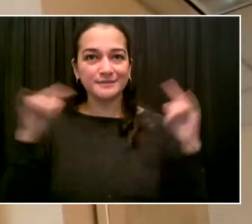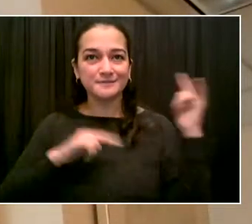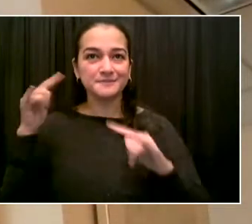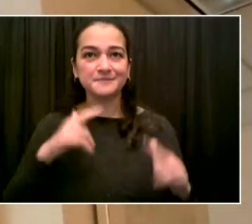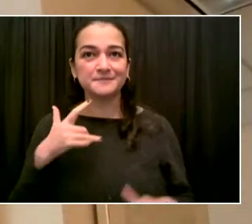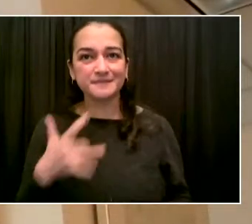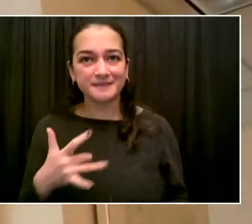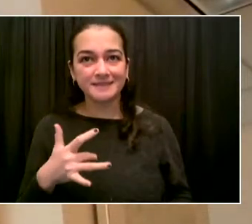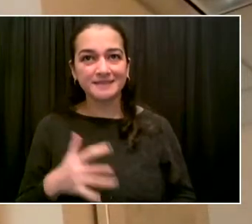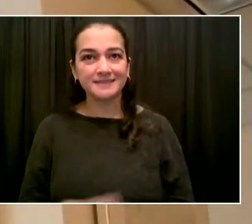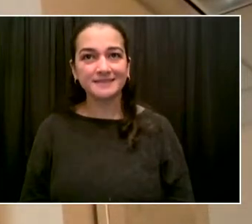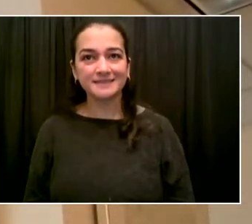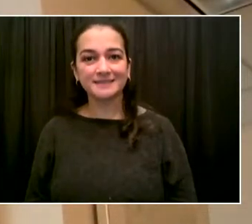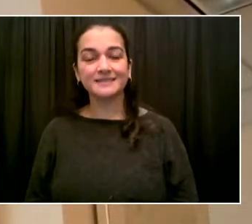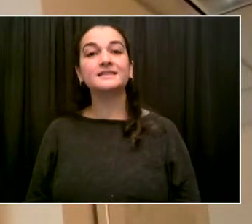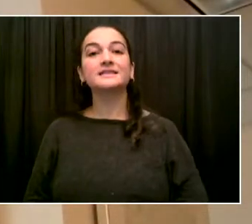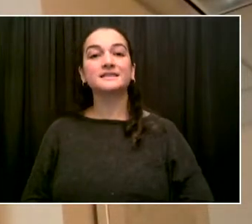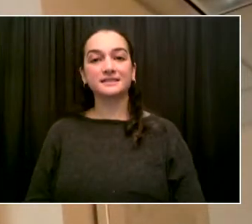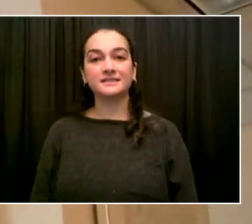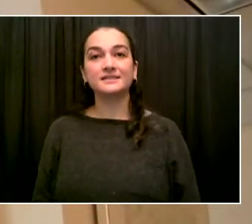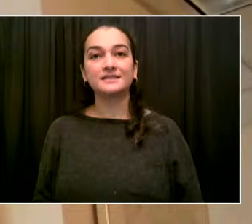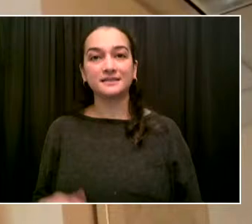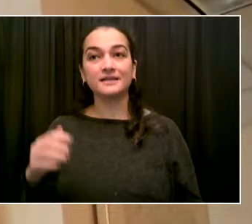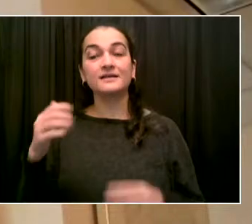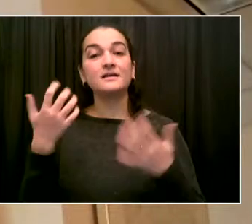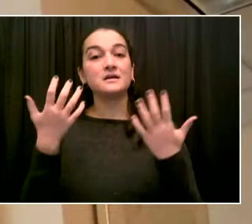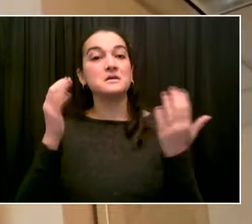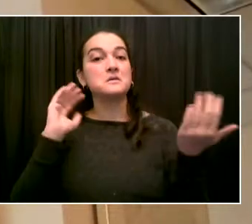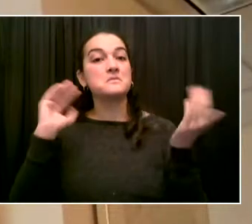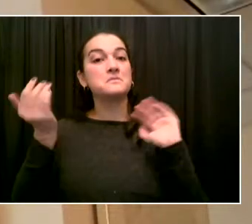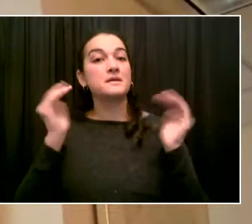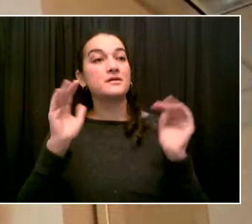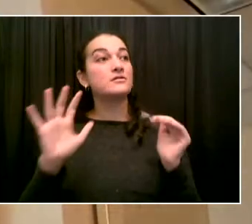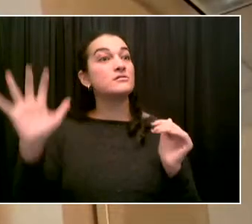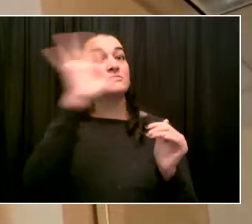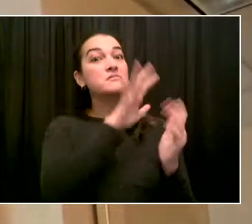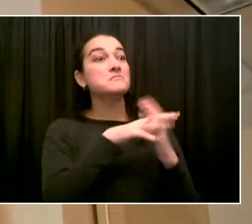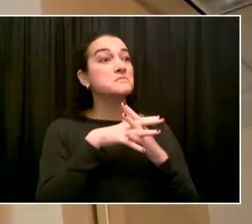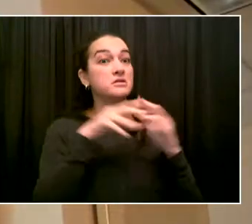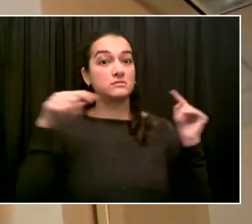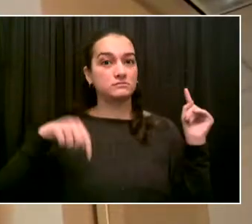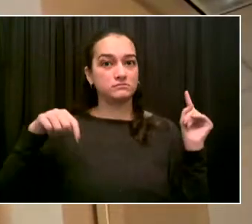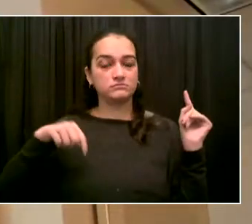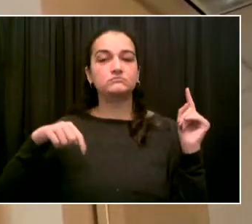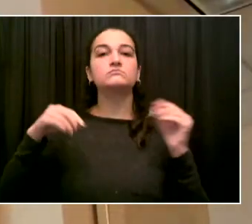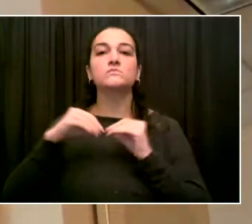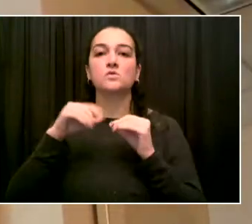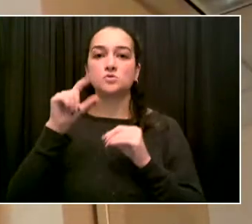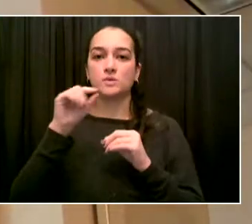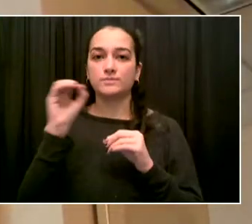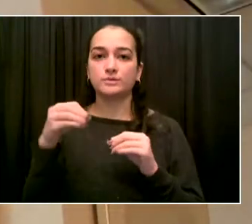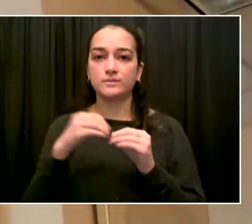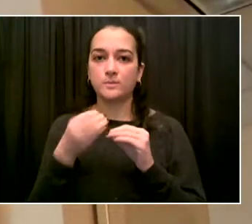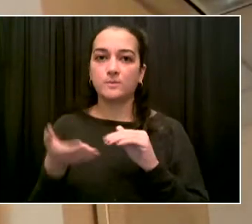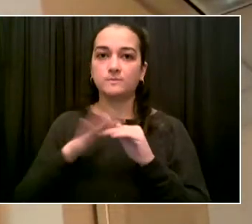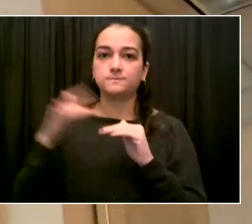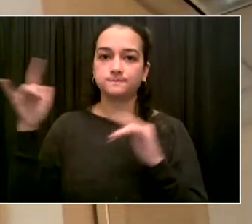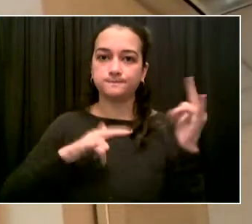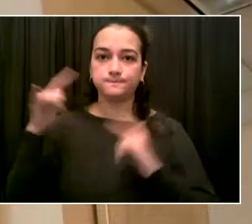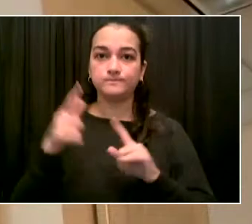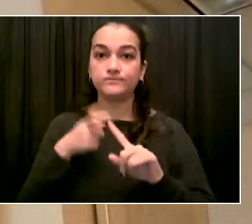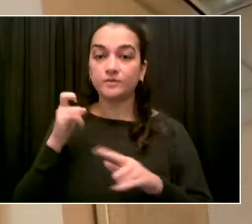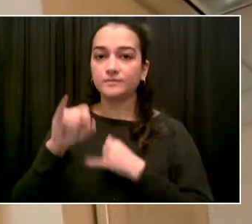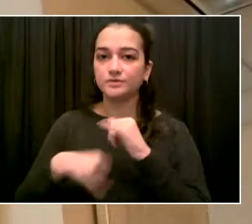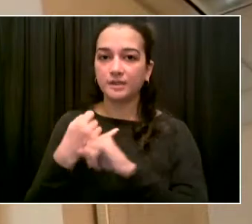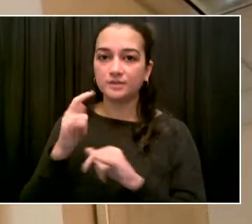average 6.5 nights, and spend more. It takes the spending of 4 domestic travelers to equal the spending of 1 international traveler. So you can